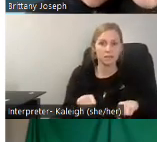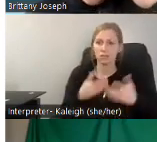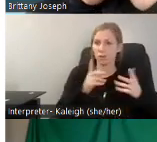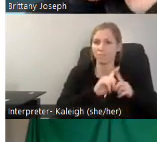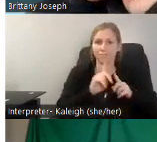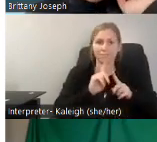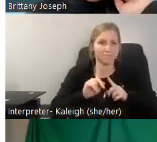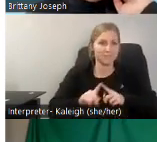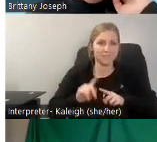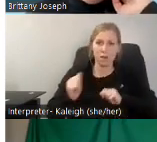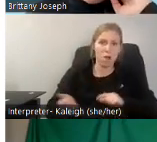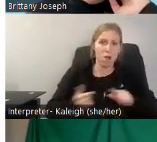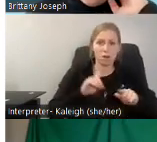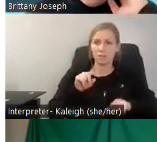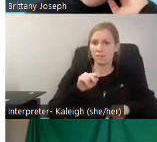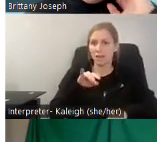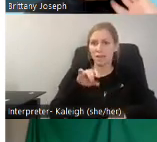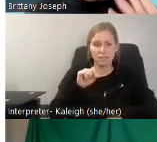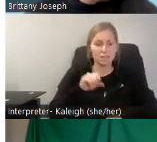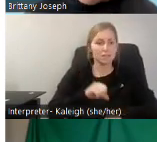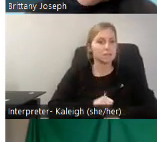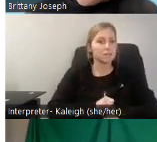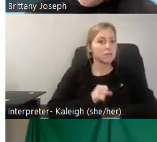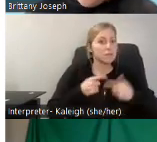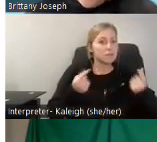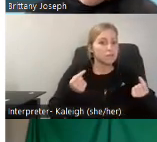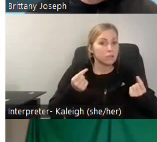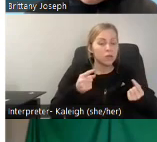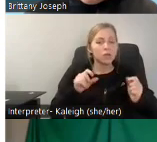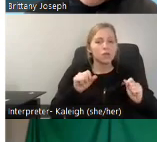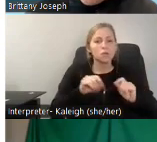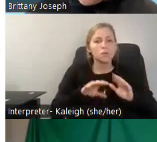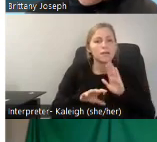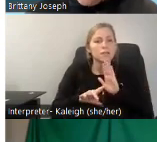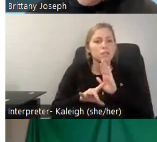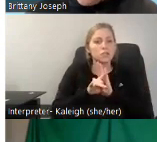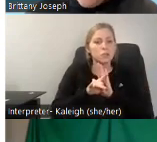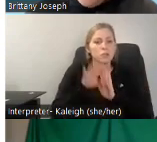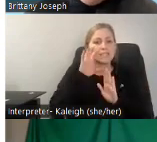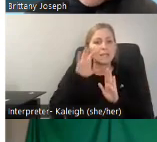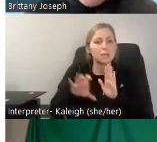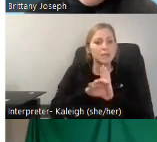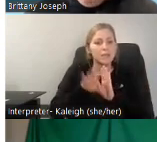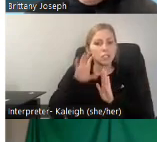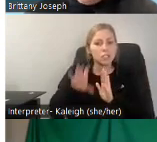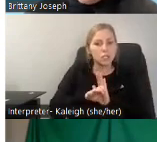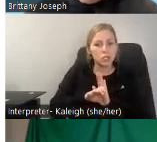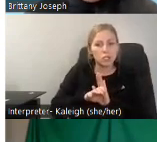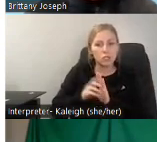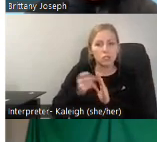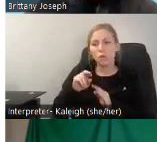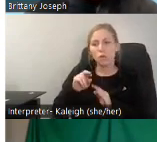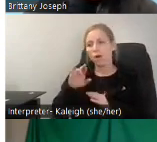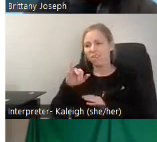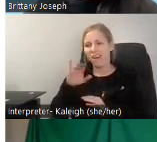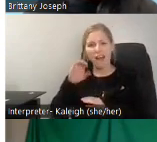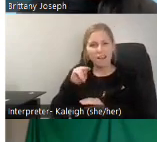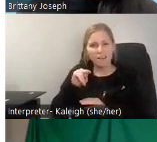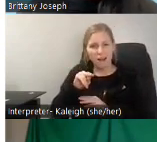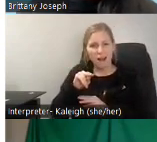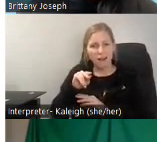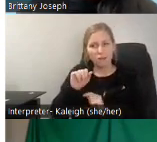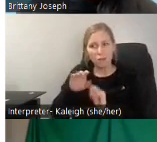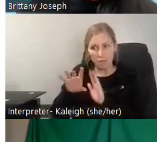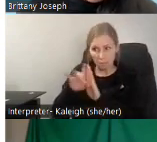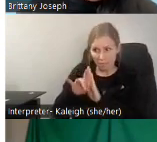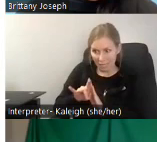devices. And basically, you can choose pictures or icons to correlate